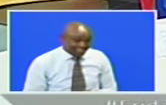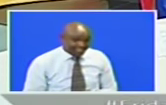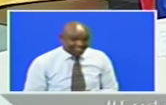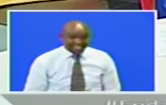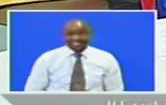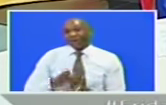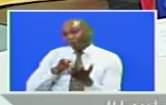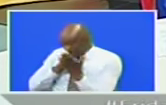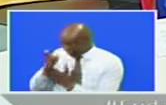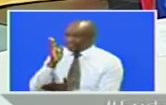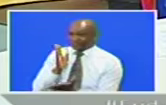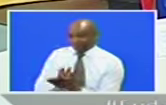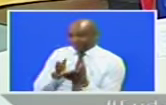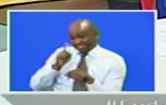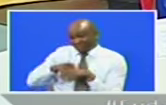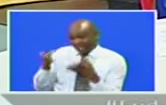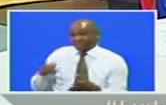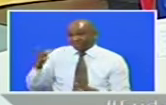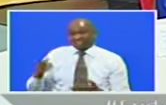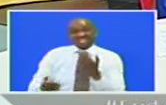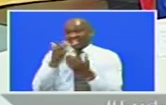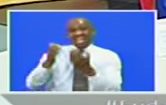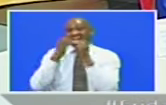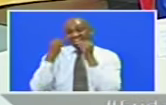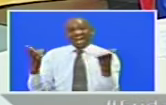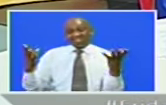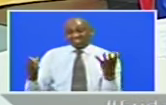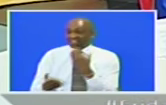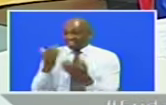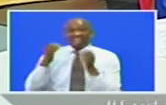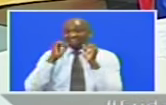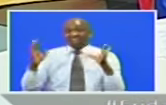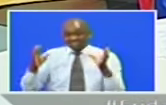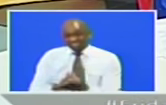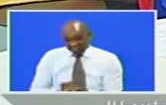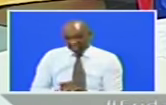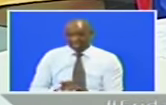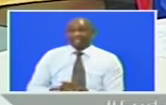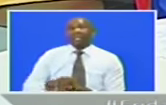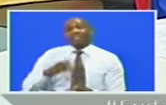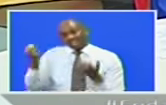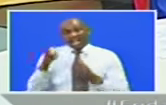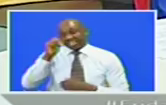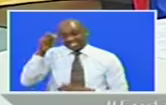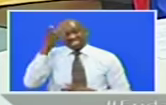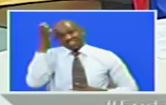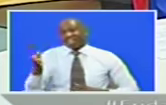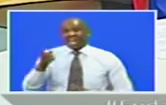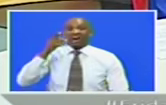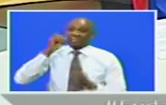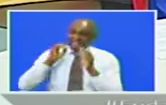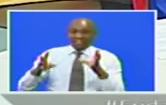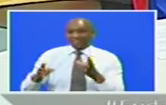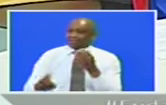To be honest, at the moment, they don't seem the least bothered by the fact that there's still an operation ongoing.